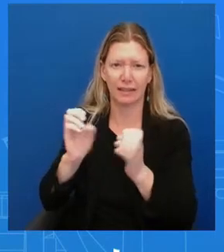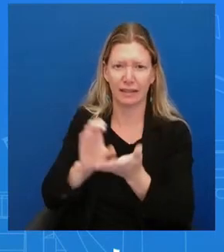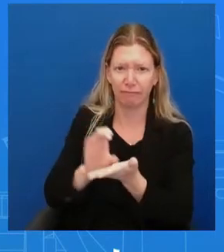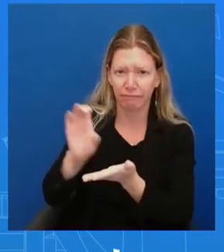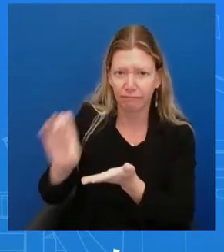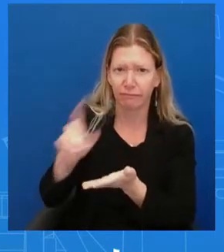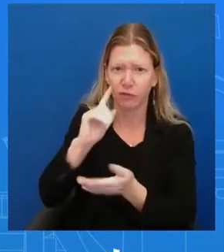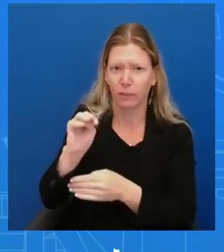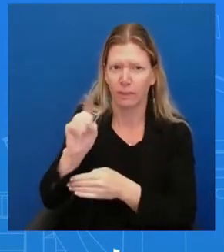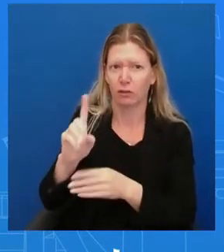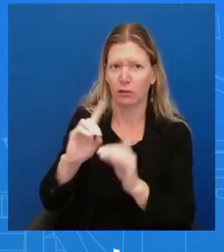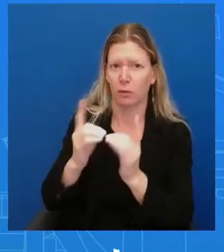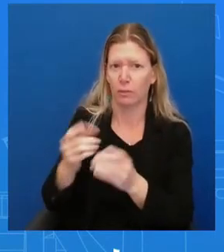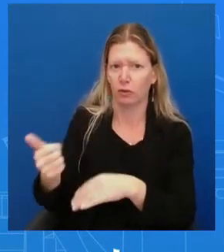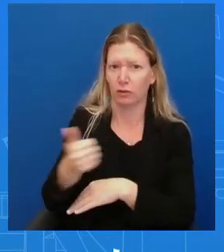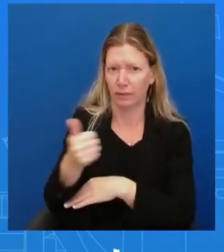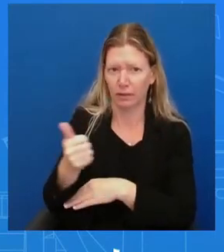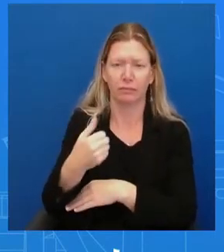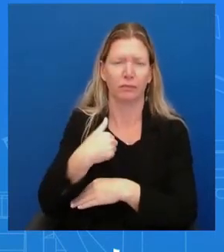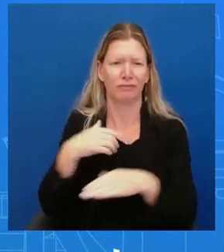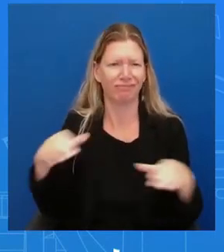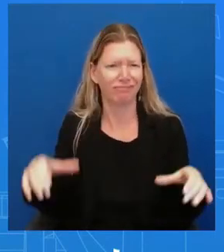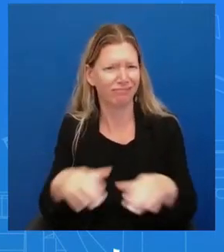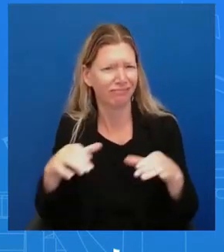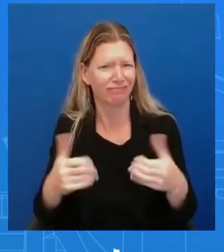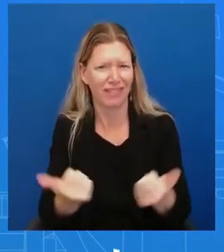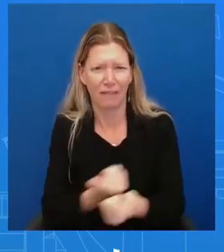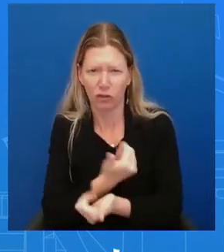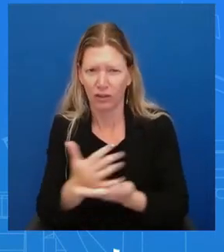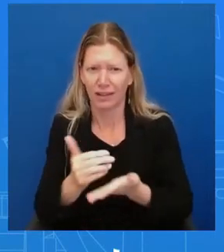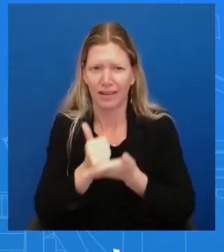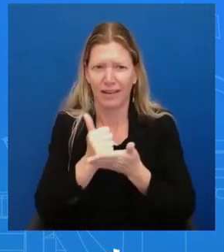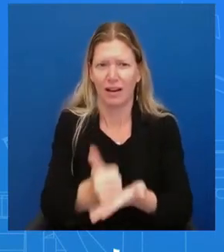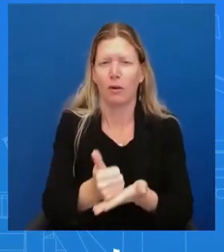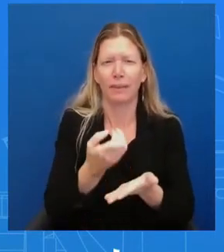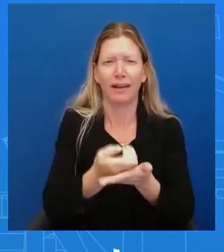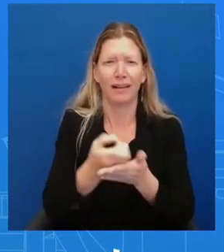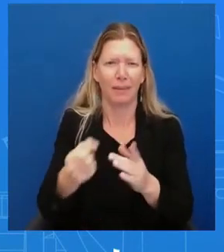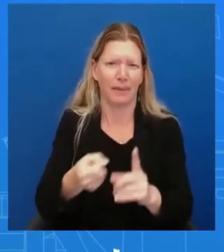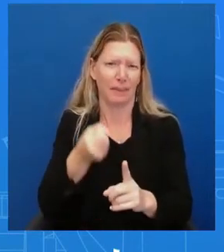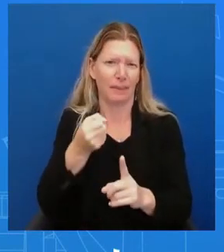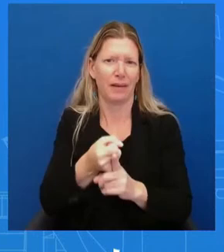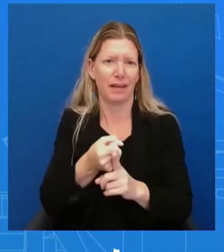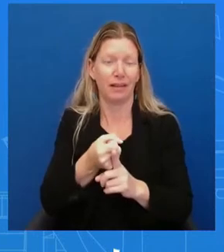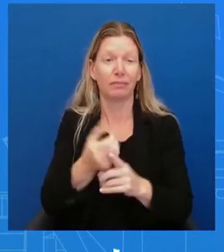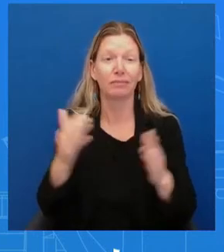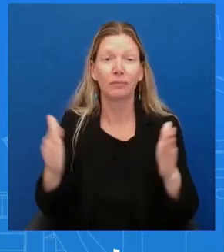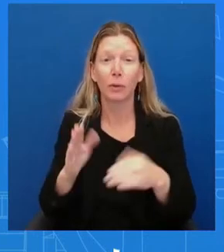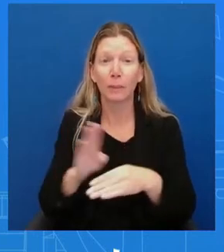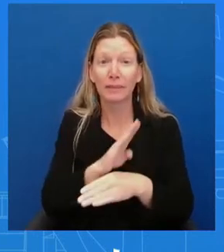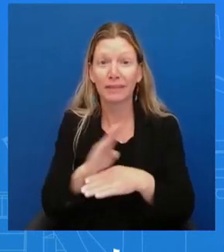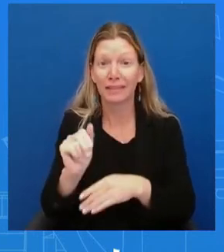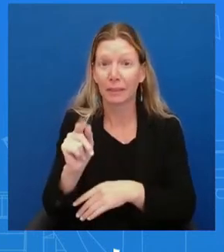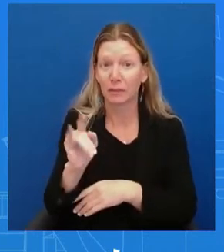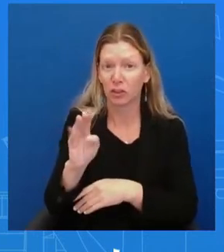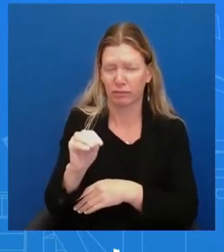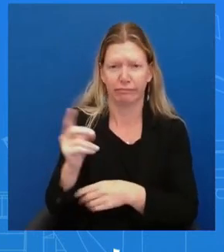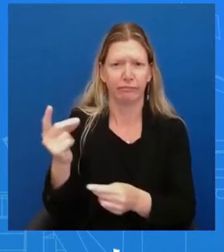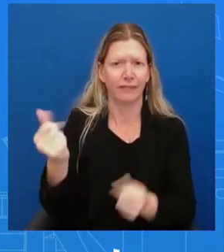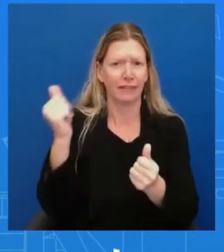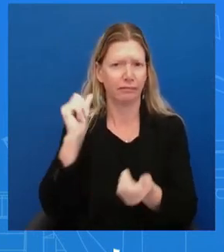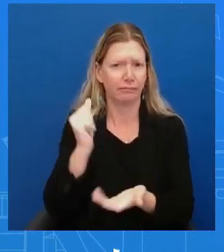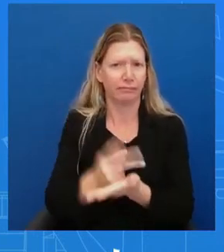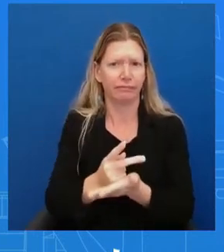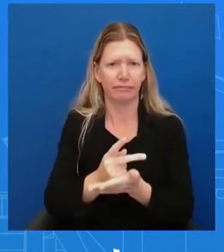economic impacts. On Saturday, the Small Business Administration quickly approved a disaster declaration and will provide low-interest